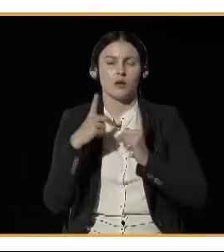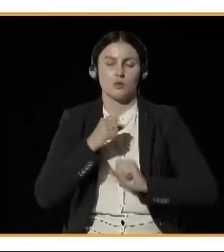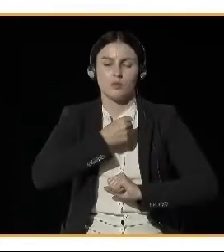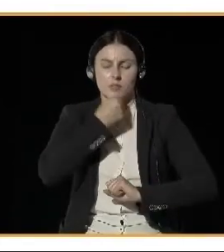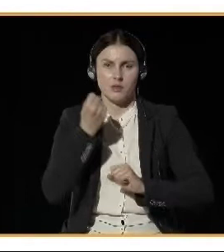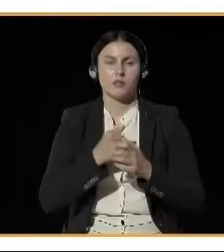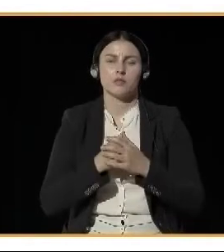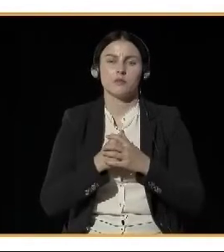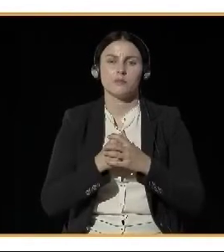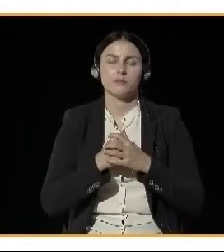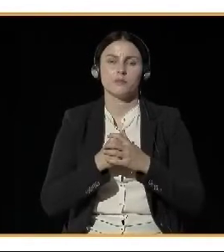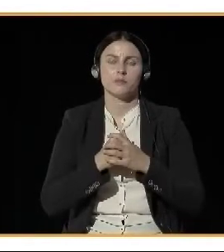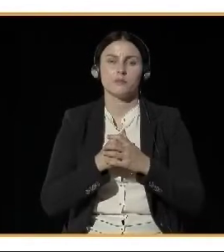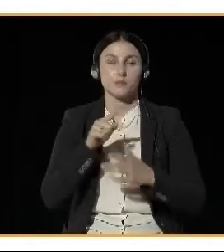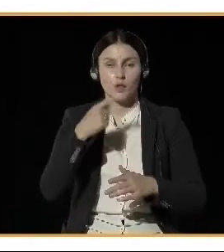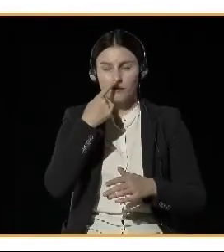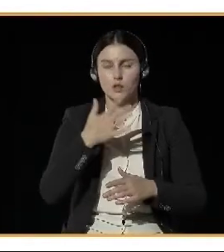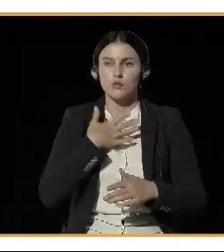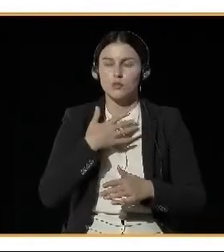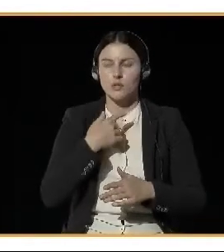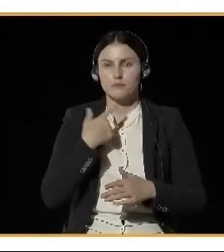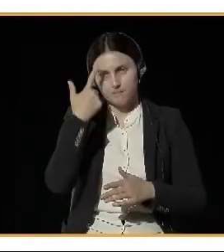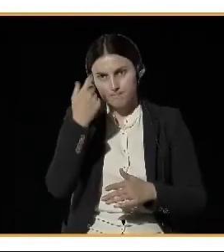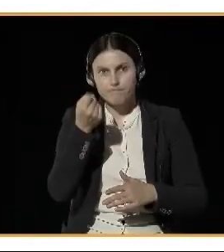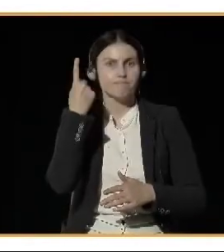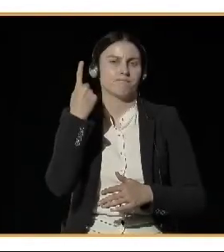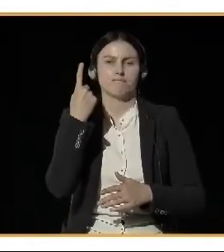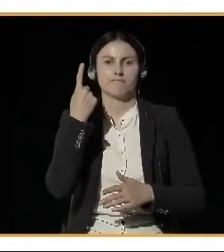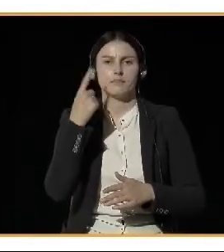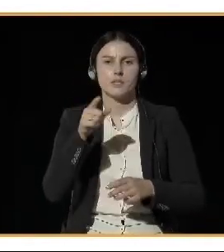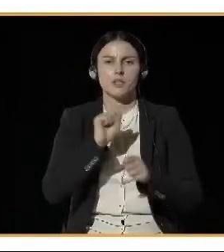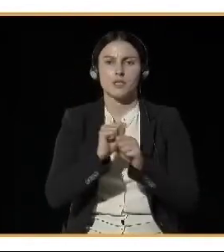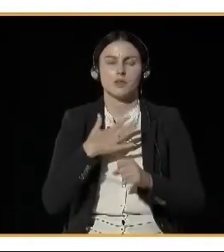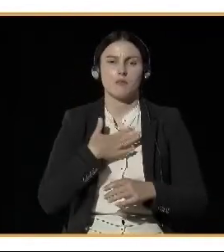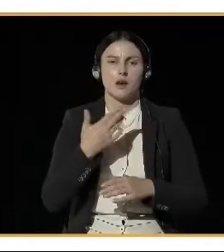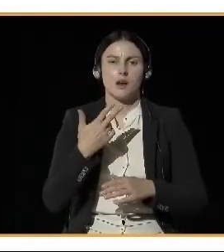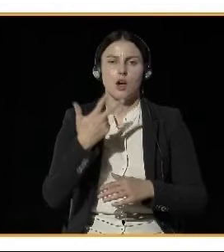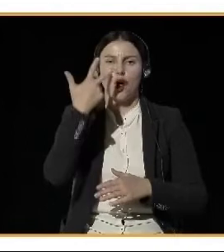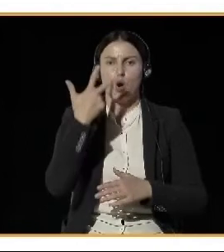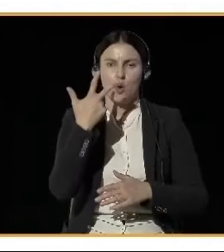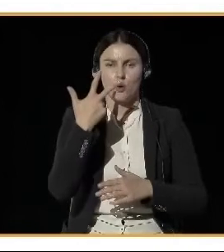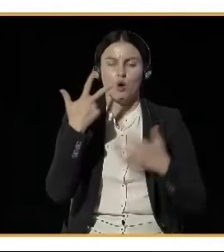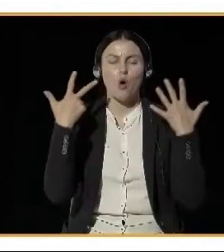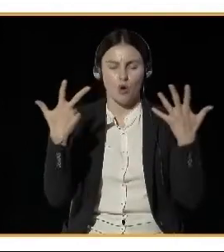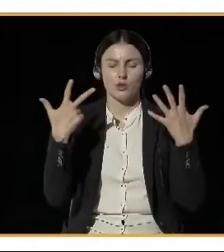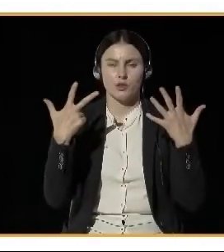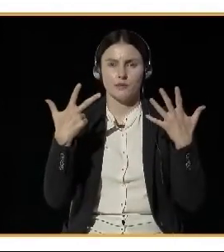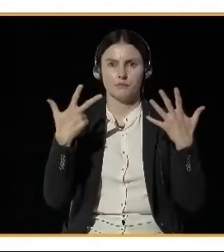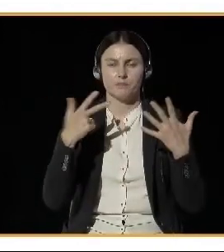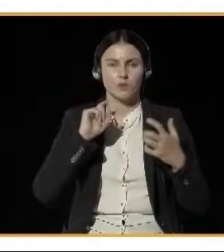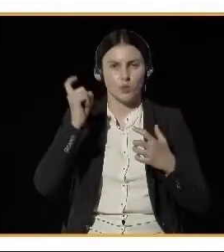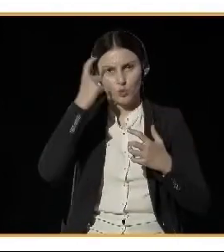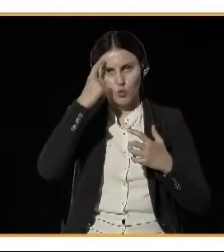concept is formed by 8 domains, which are grouped into 3 parts, and one of them